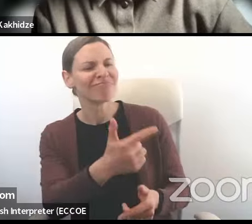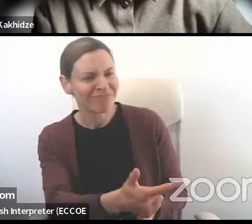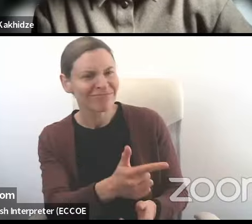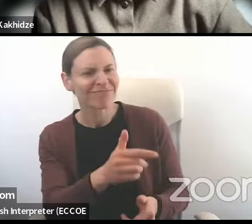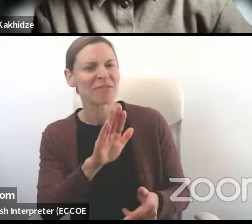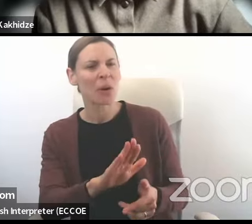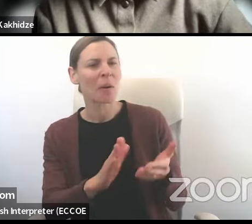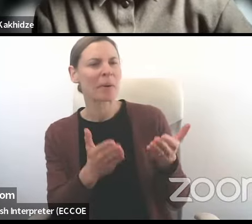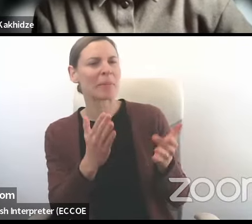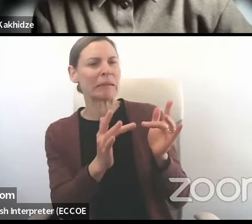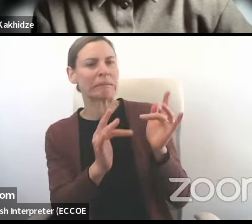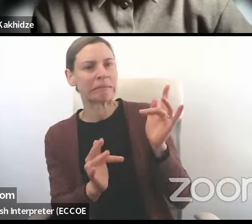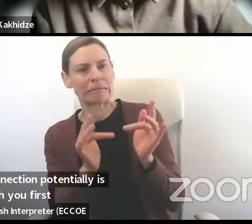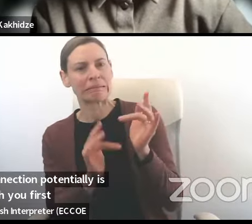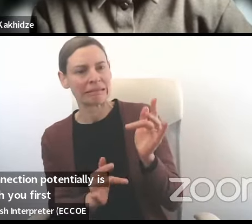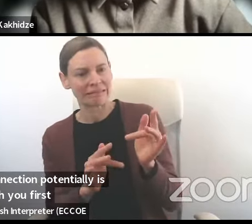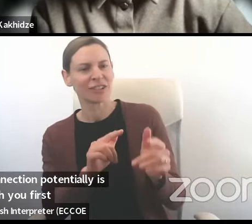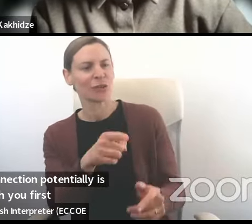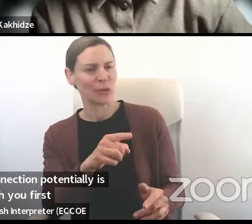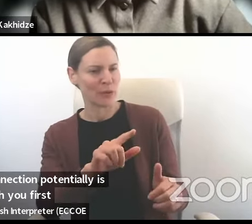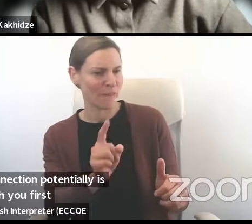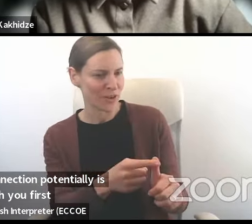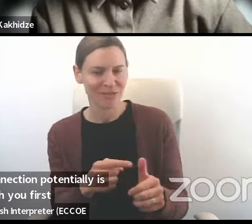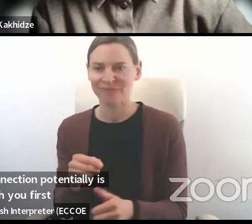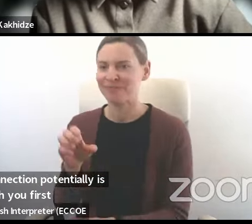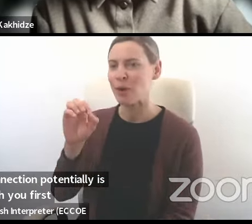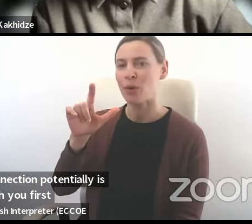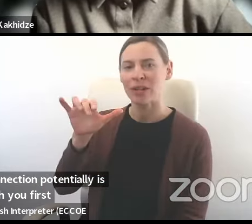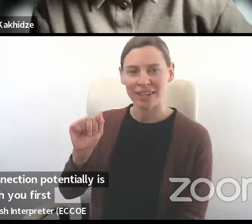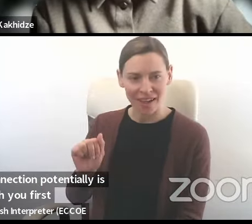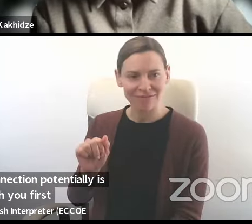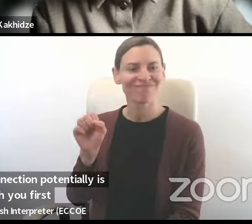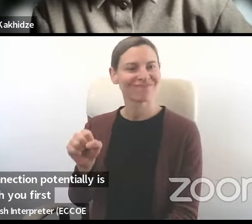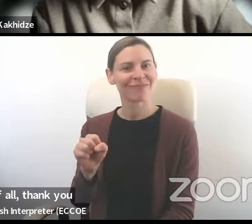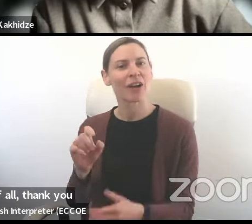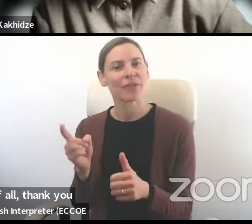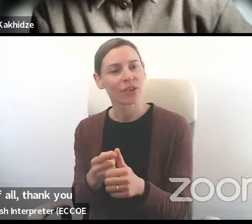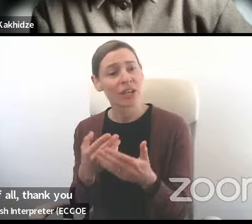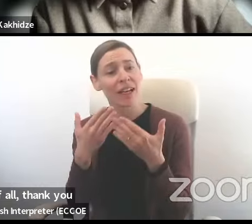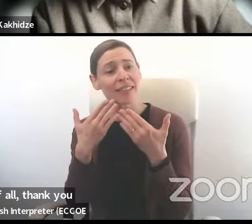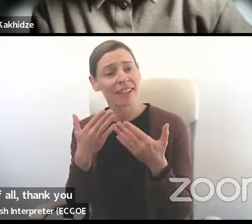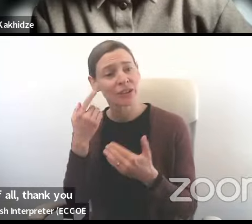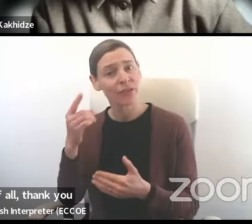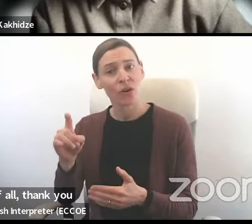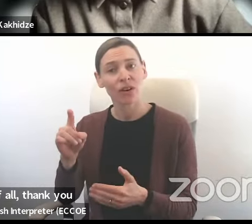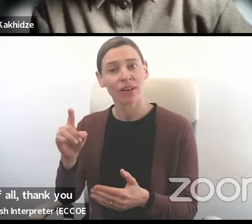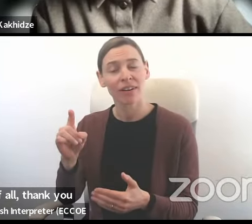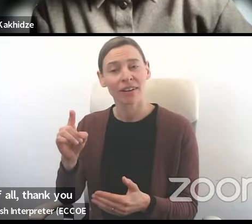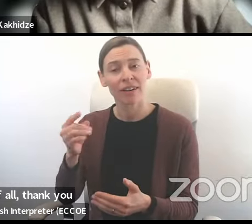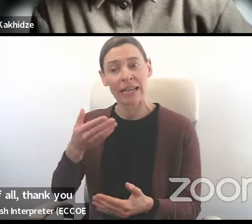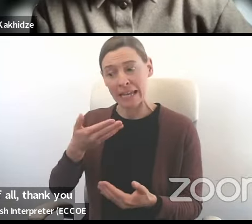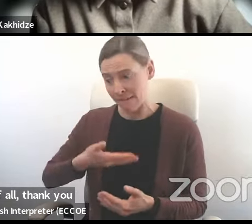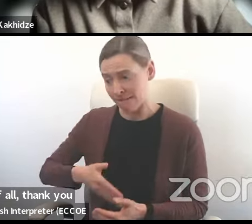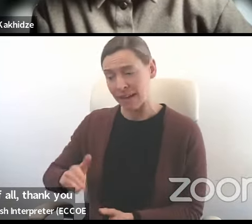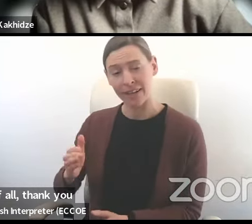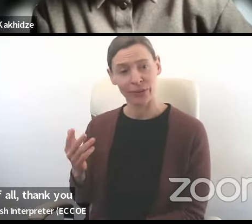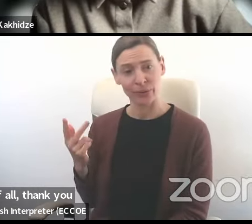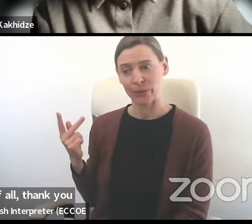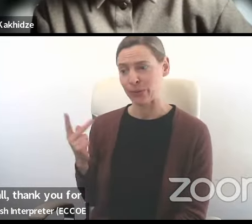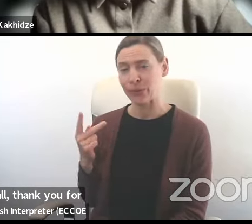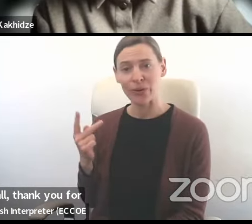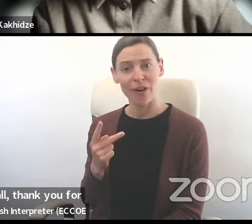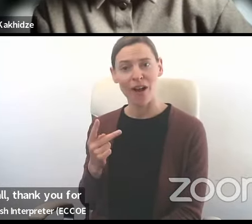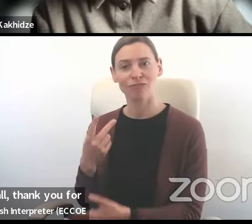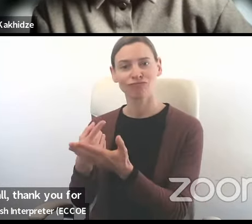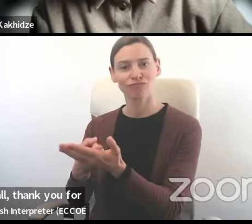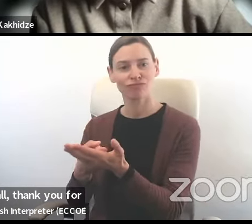first. Yes, thank you. First of all, thank you for inviting us for the